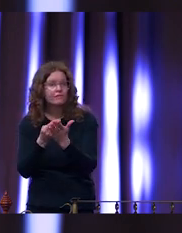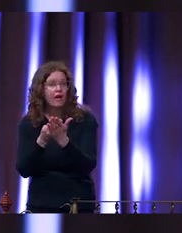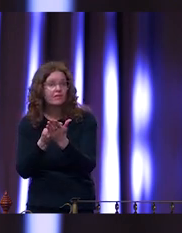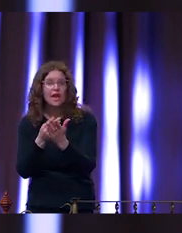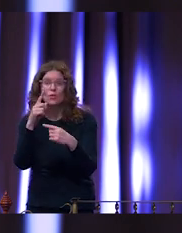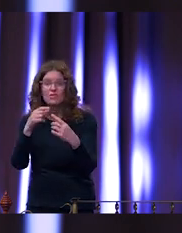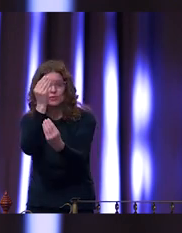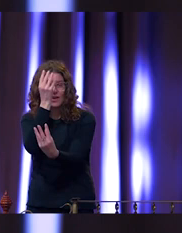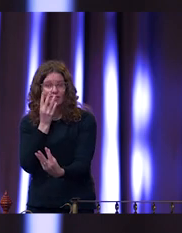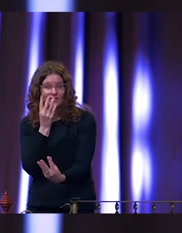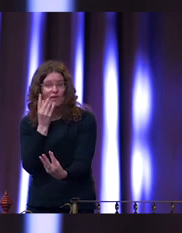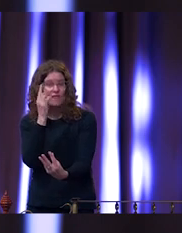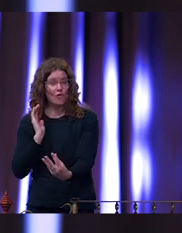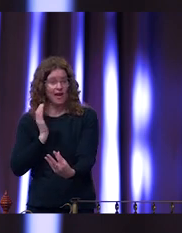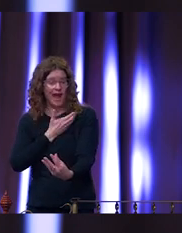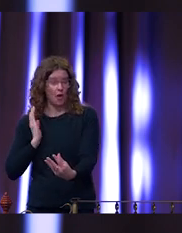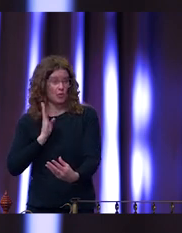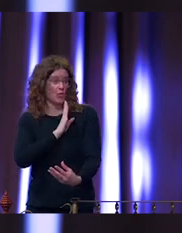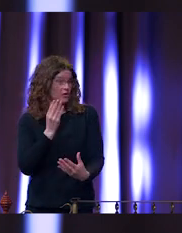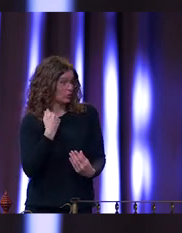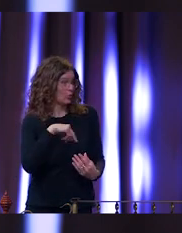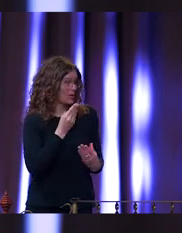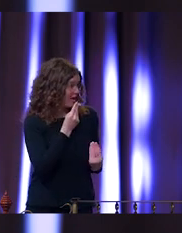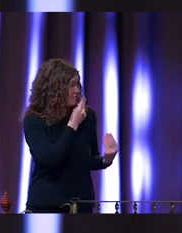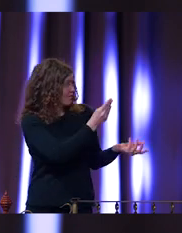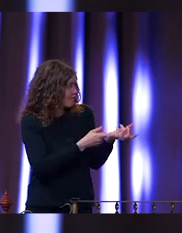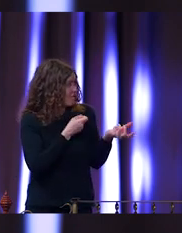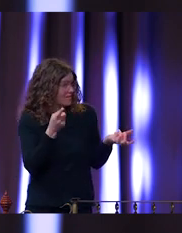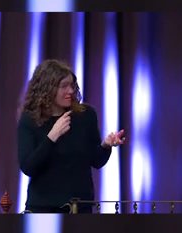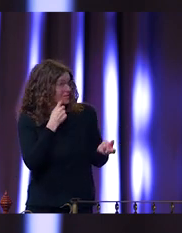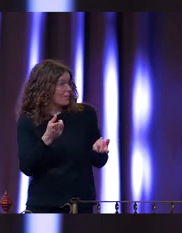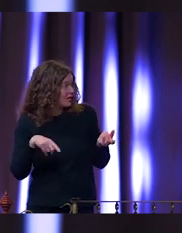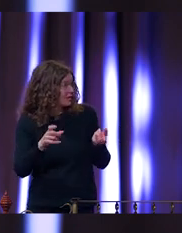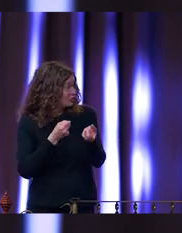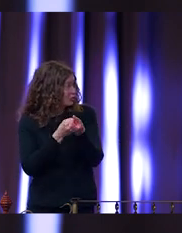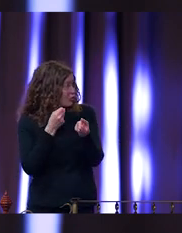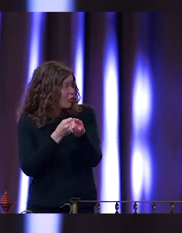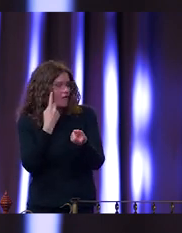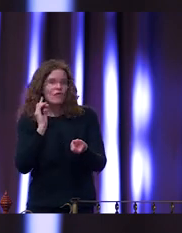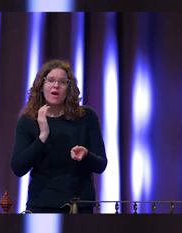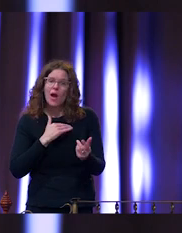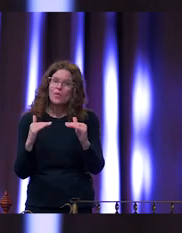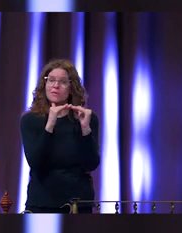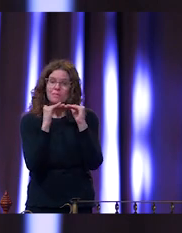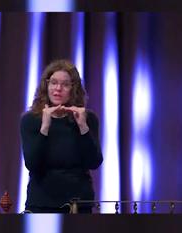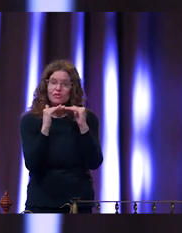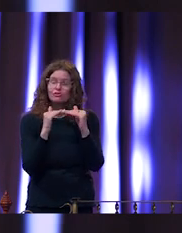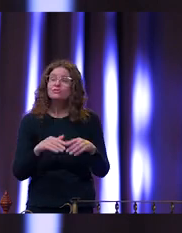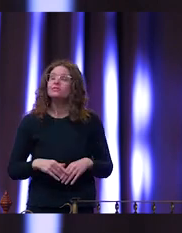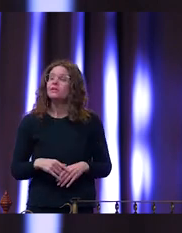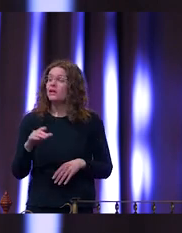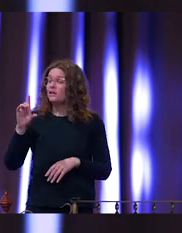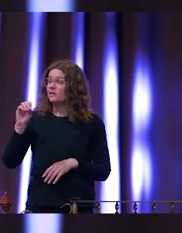our own boards and more broadly to our peers and colleagues. There are folks like the Donnelley Foundation